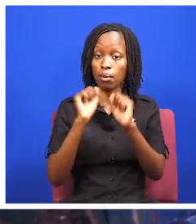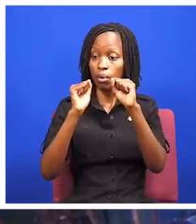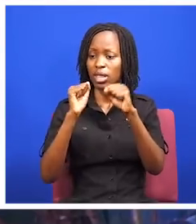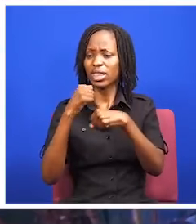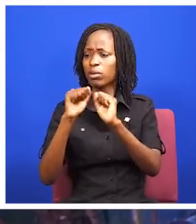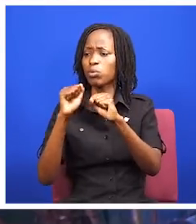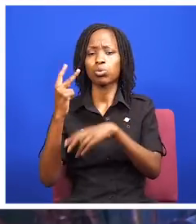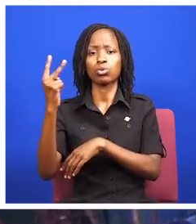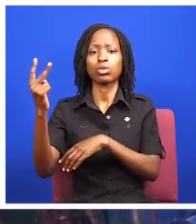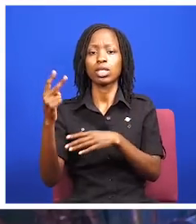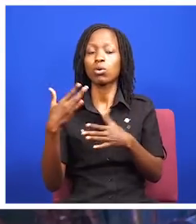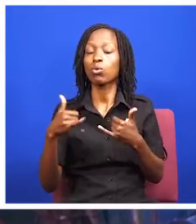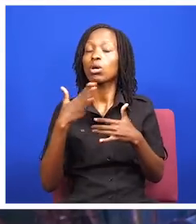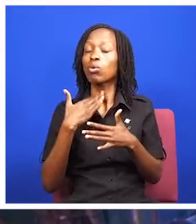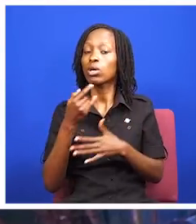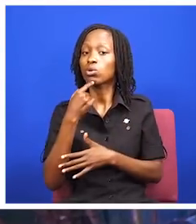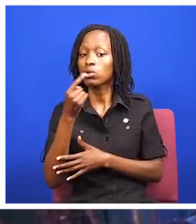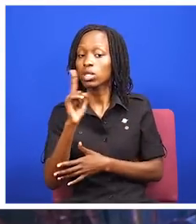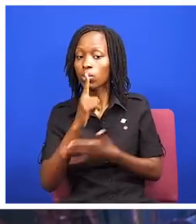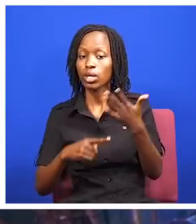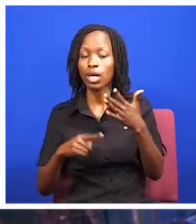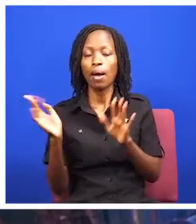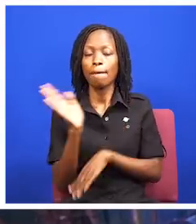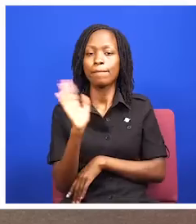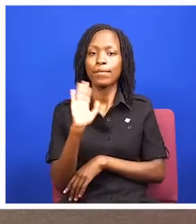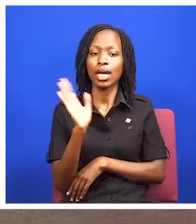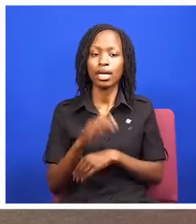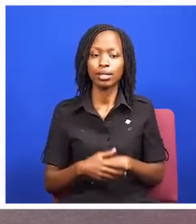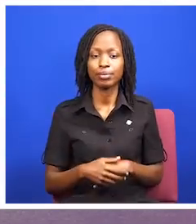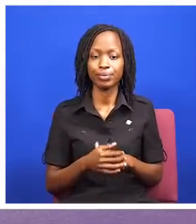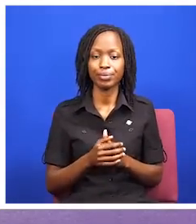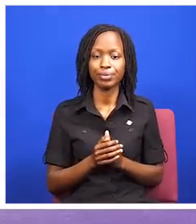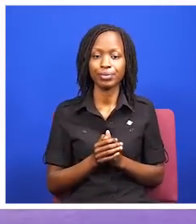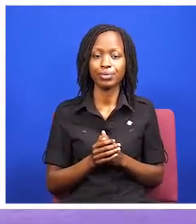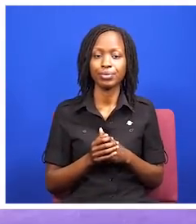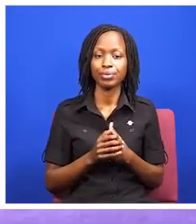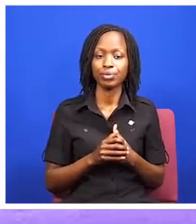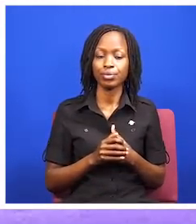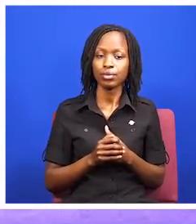us here, we just want to tell you, bye. Bye.